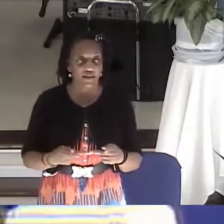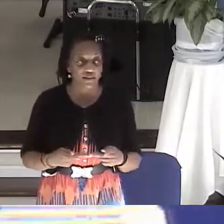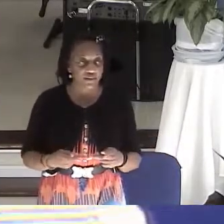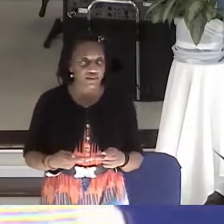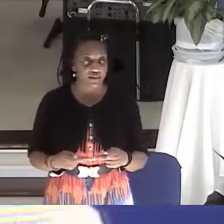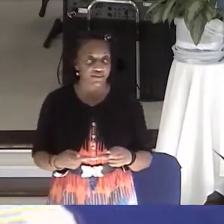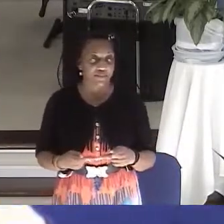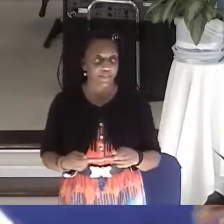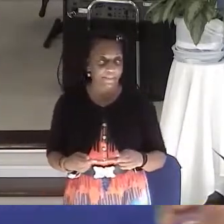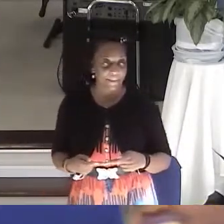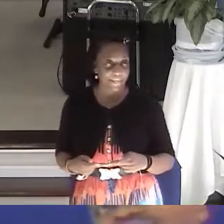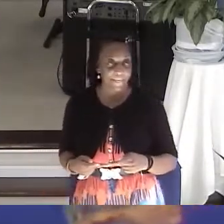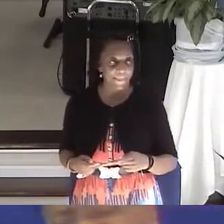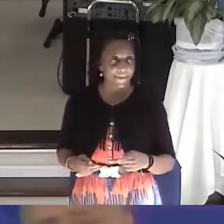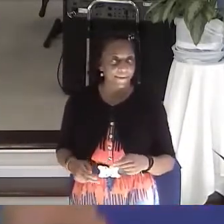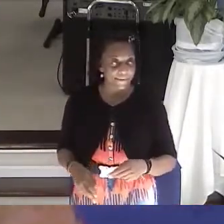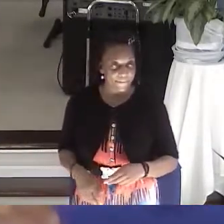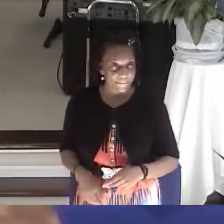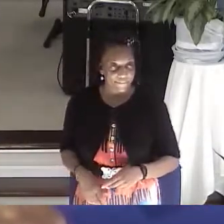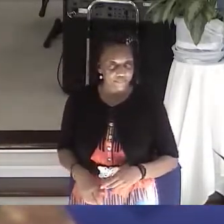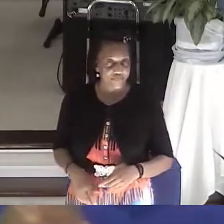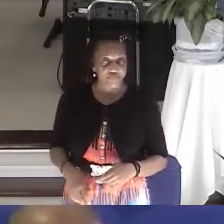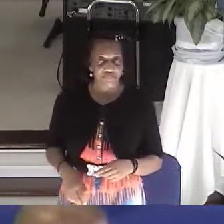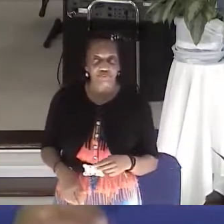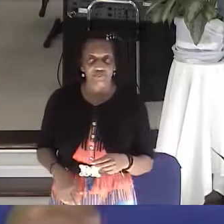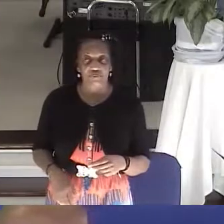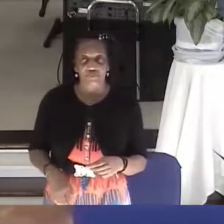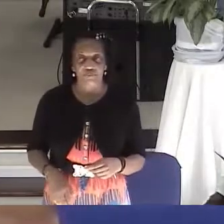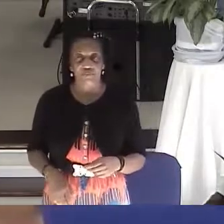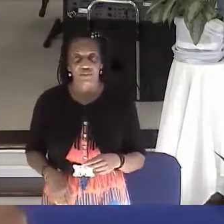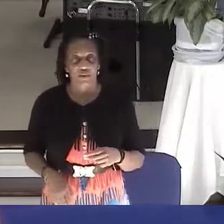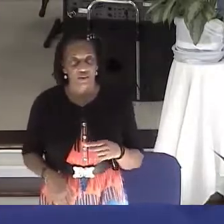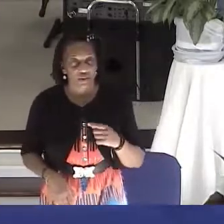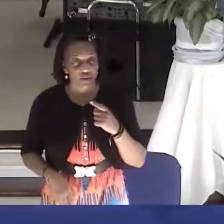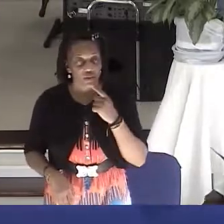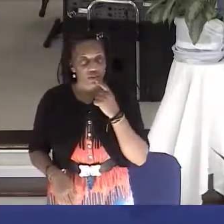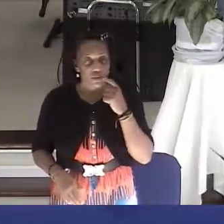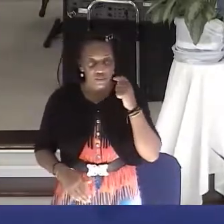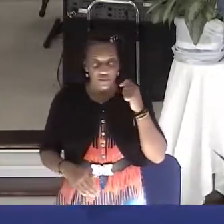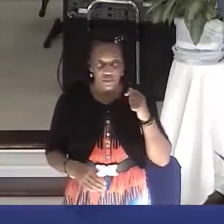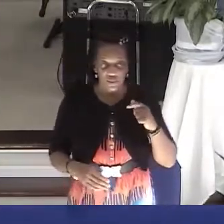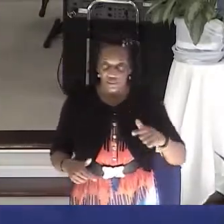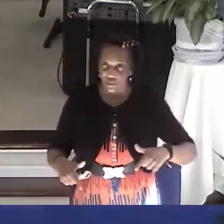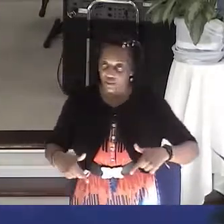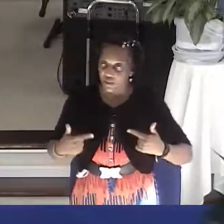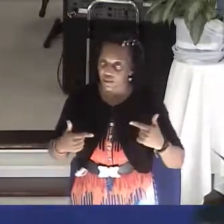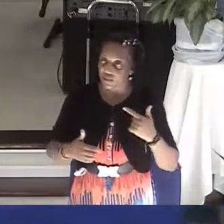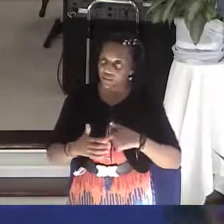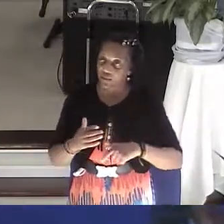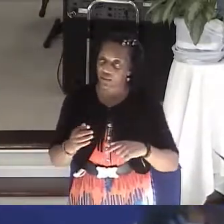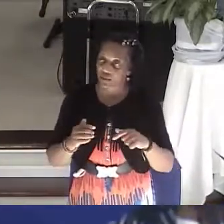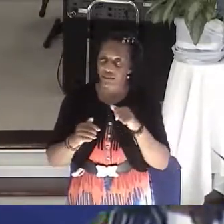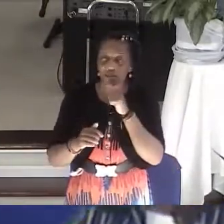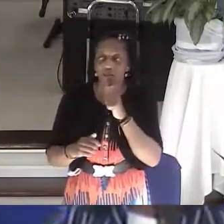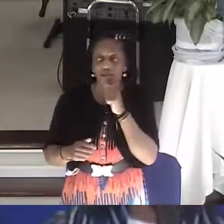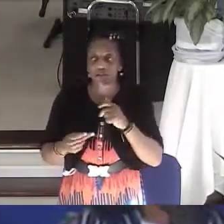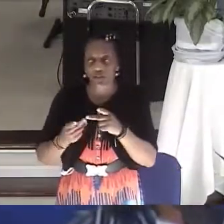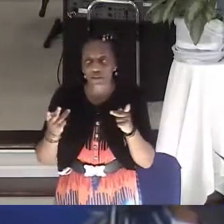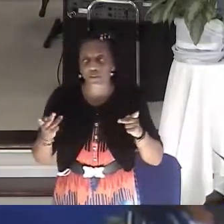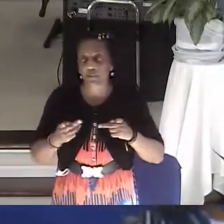dwelling place. He who dwells in the secret place of the Most High shall abide under the shadow of the